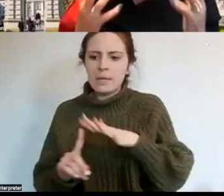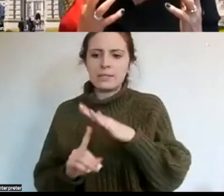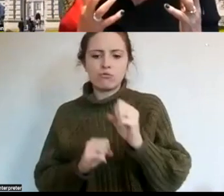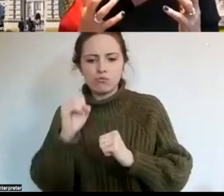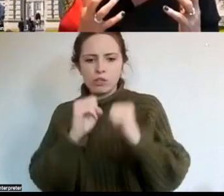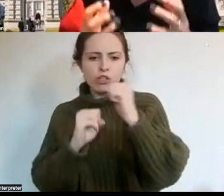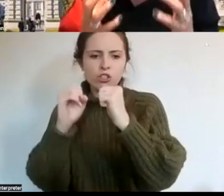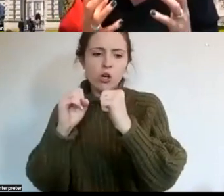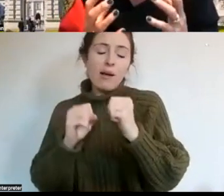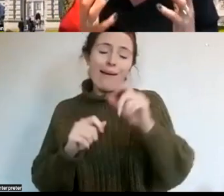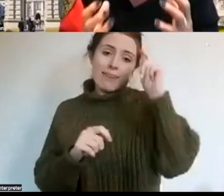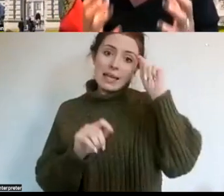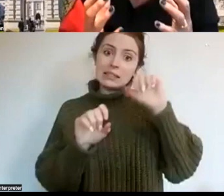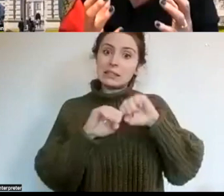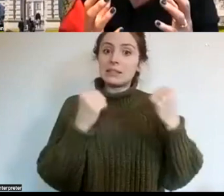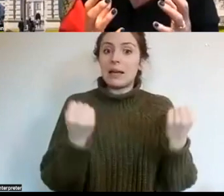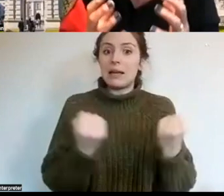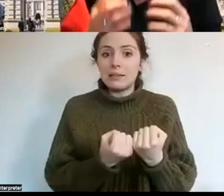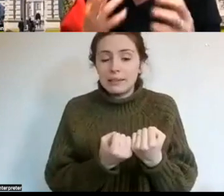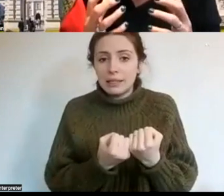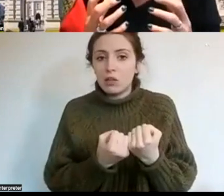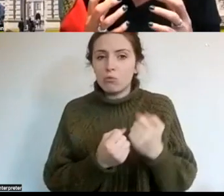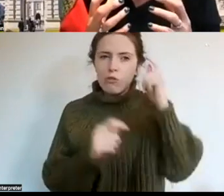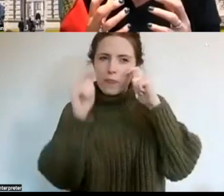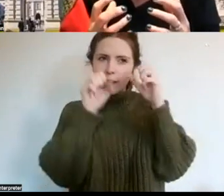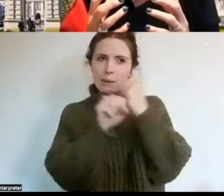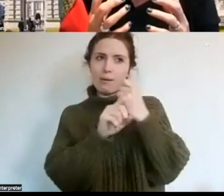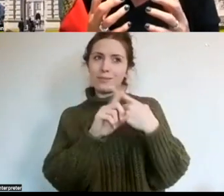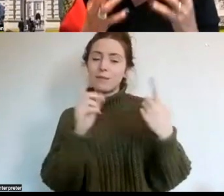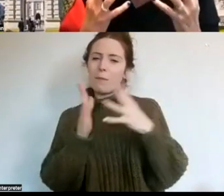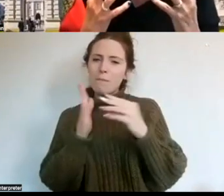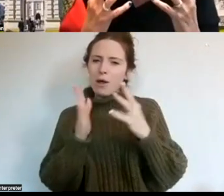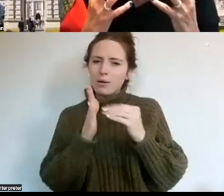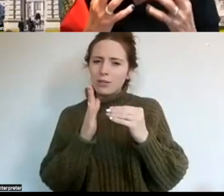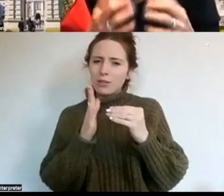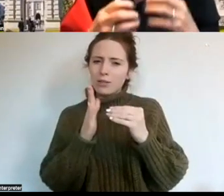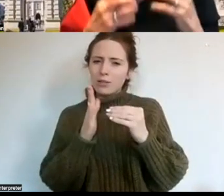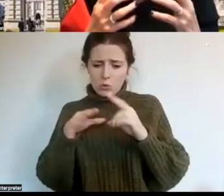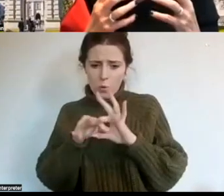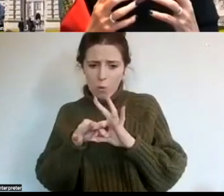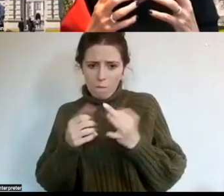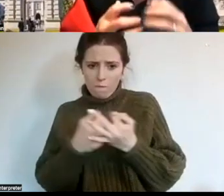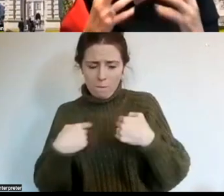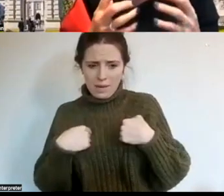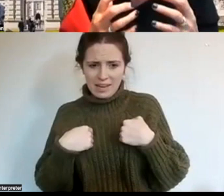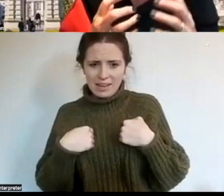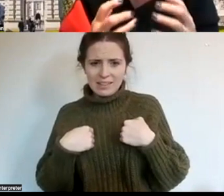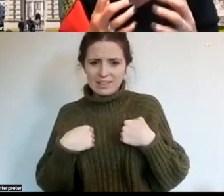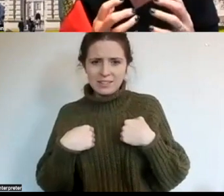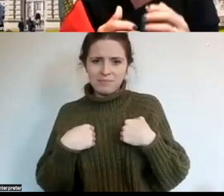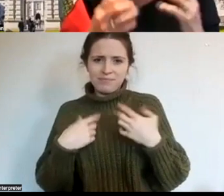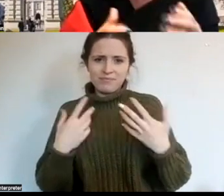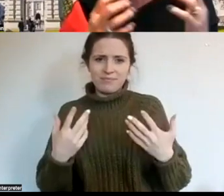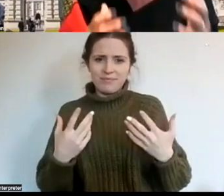as a society, we should be looking at a different model, because the nursing home resembles to me a bigger model than most of the